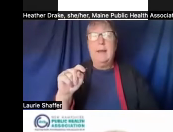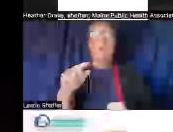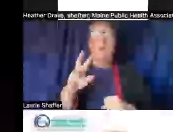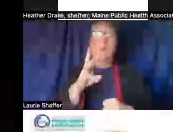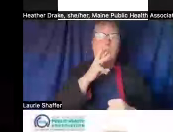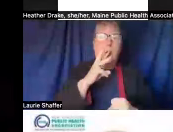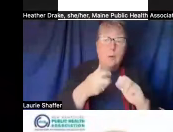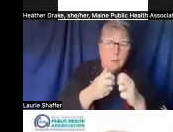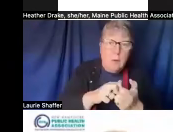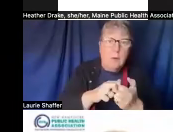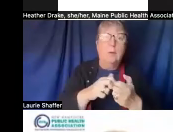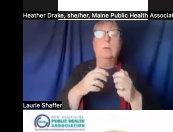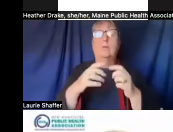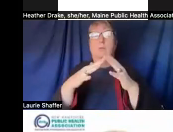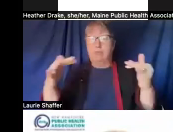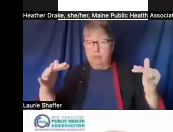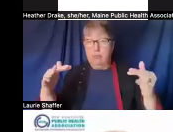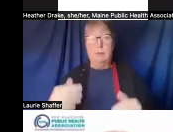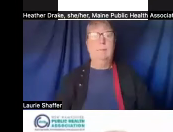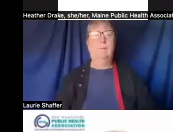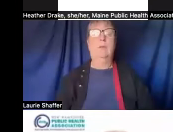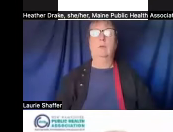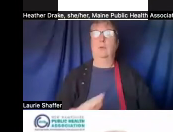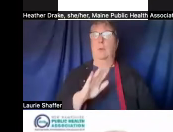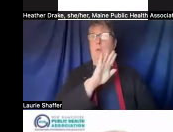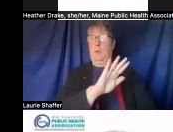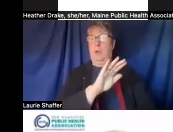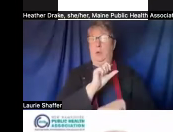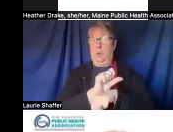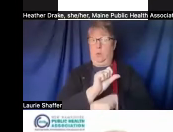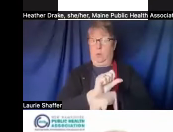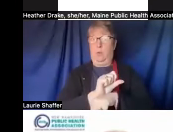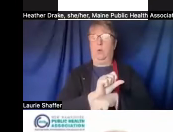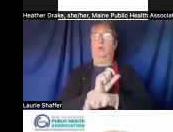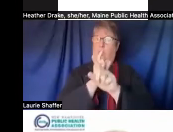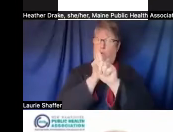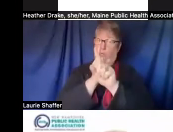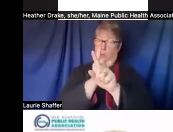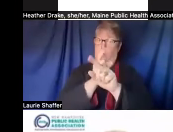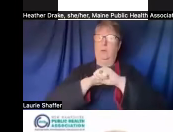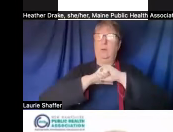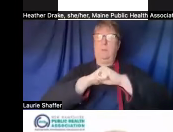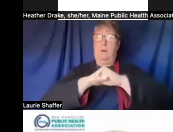So their work really showcases the public health goal of protecting the whole community.